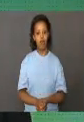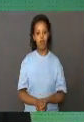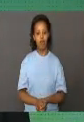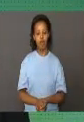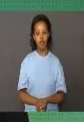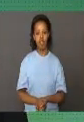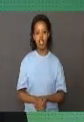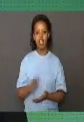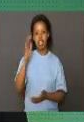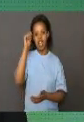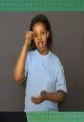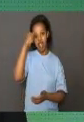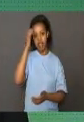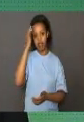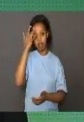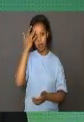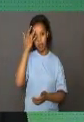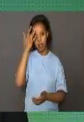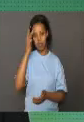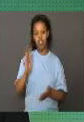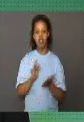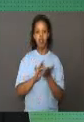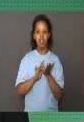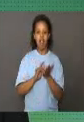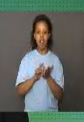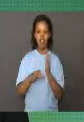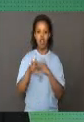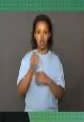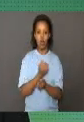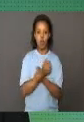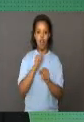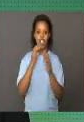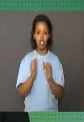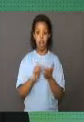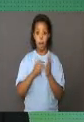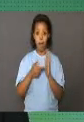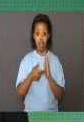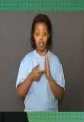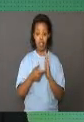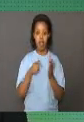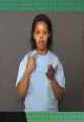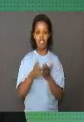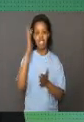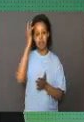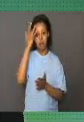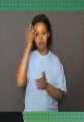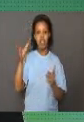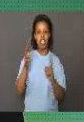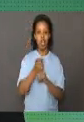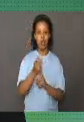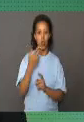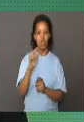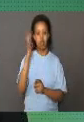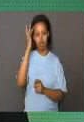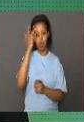for AIDS would mean that people who are currently infected with the disease could